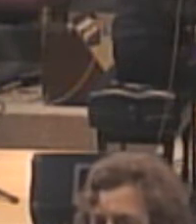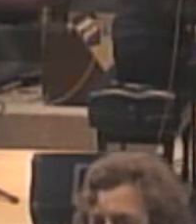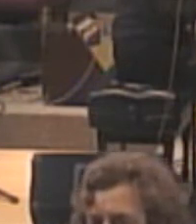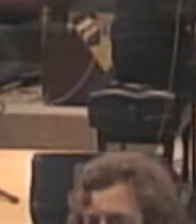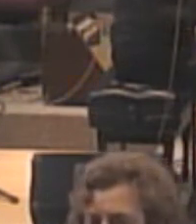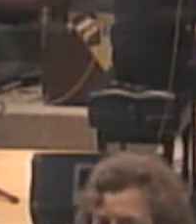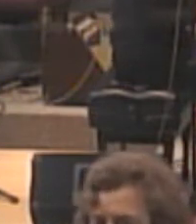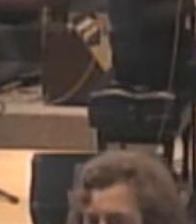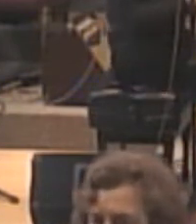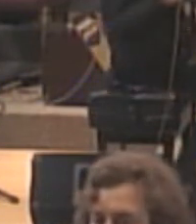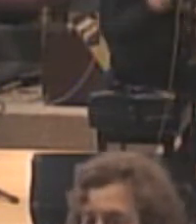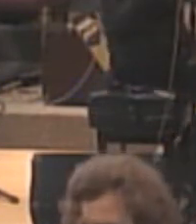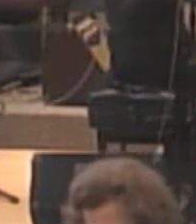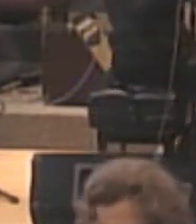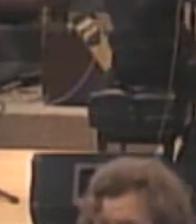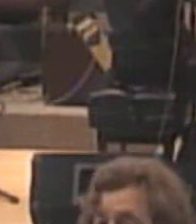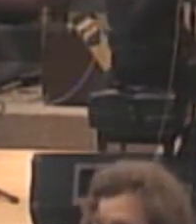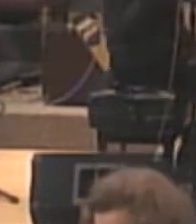Come on, Liz.